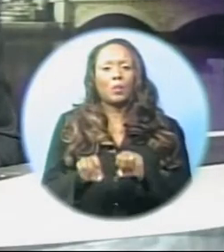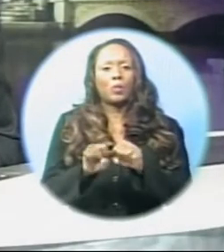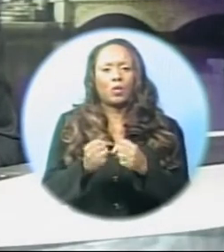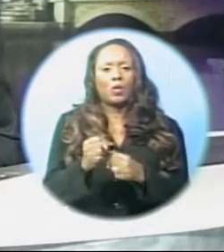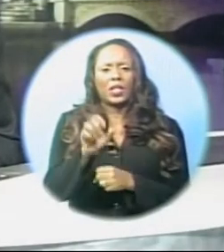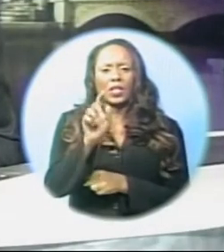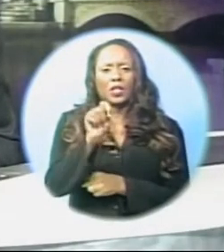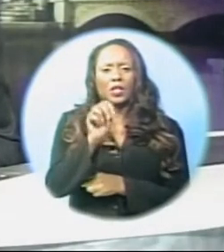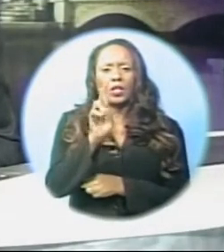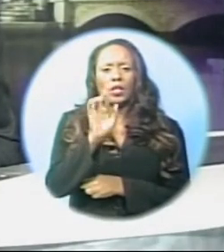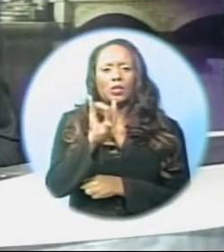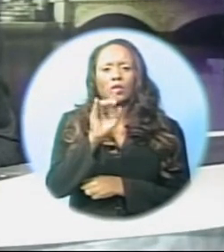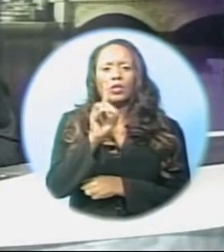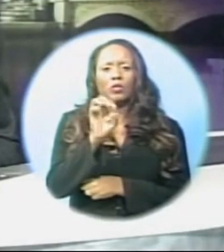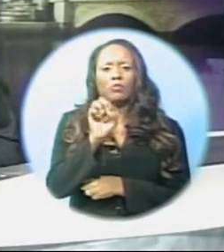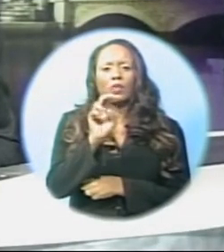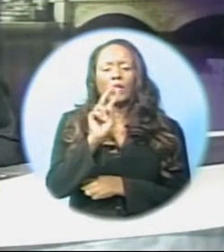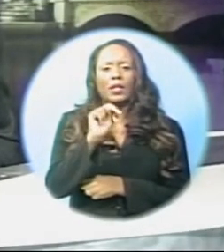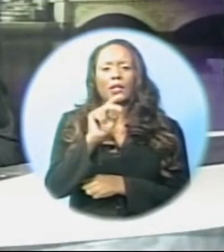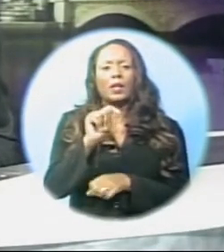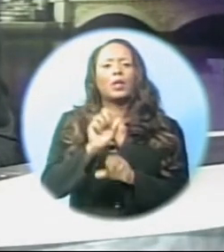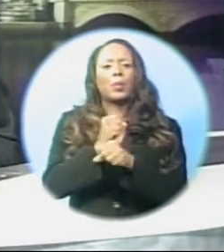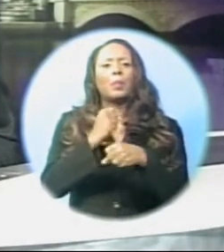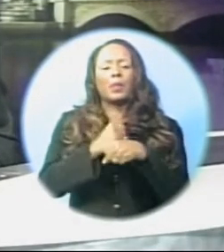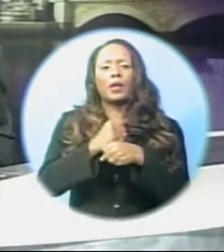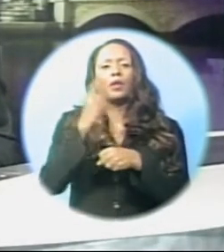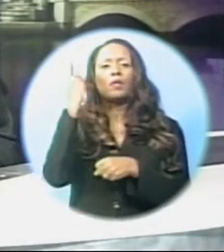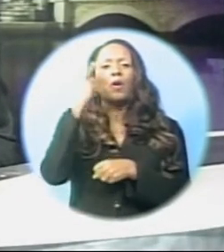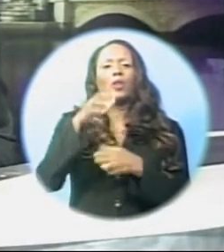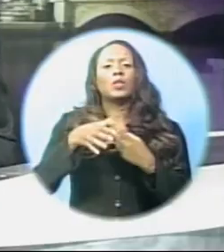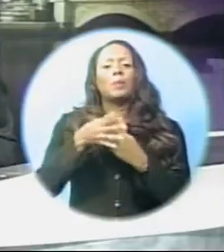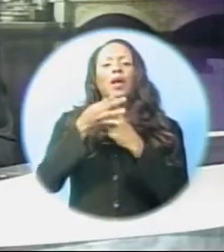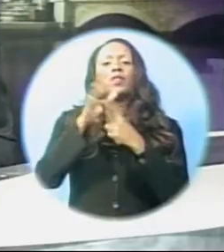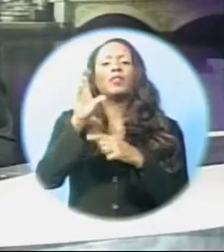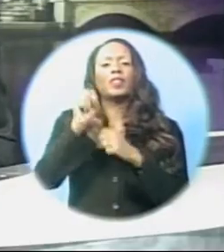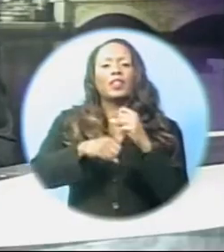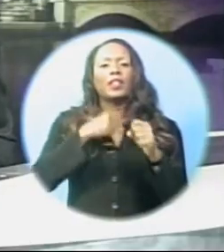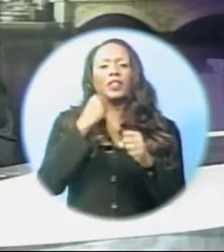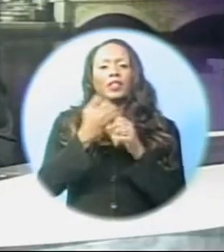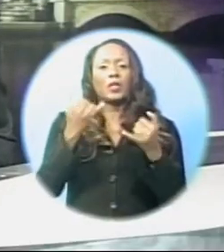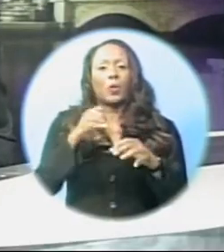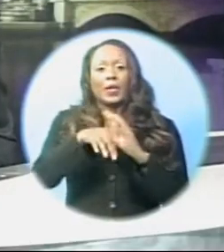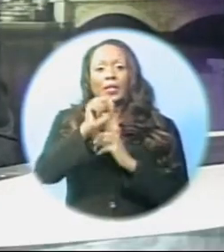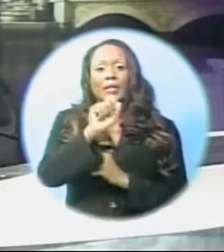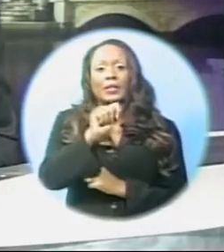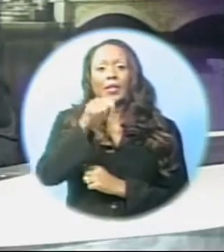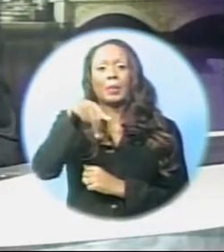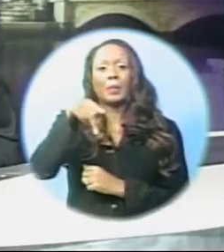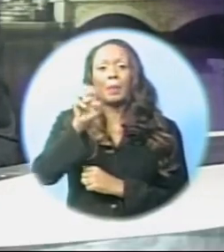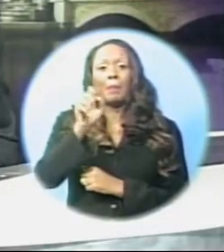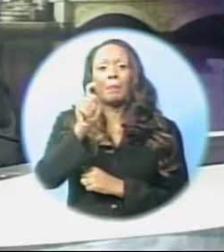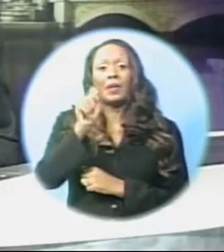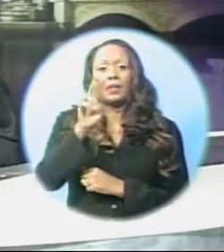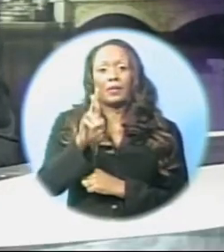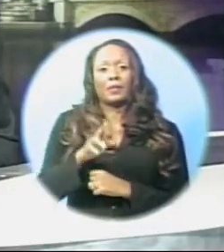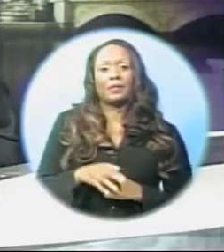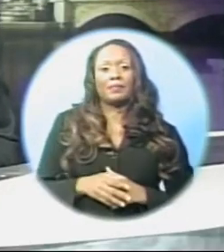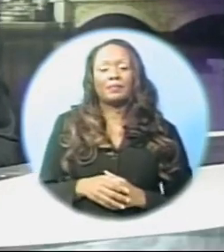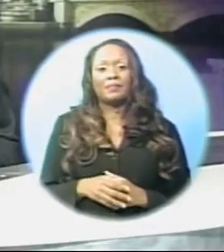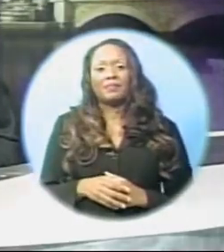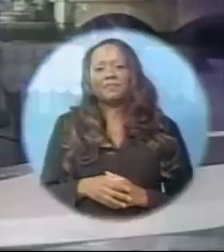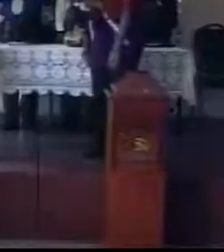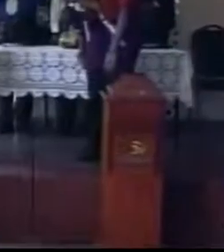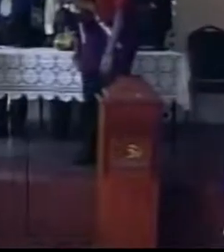The commemorative Broken Trident is continuing its trek across the island and is now in the parish of St. Peter. Yesterday morning, the Trident